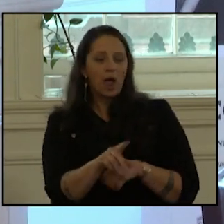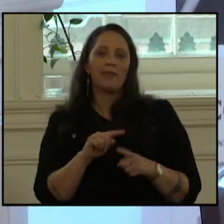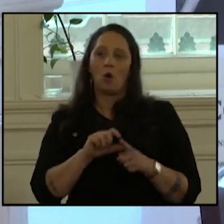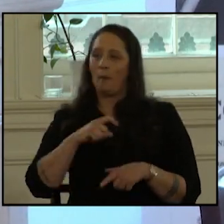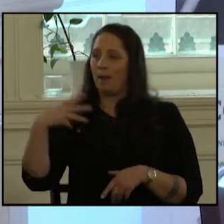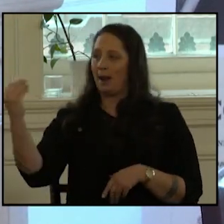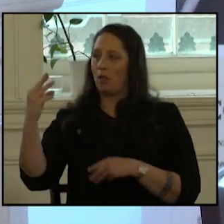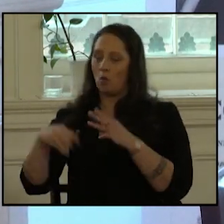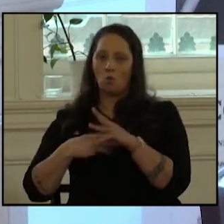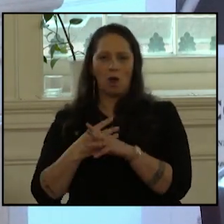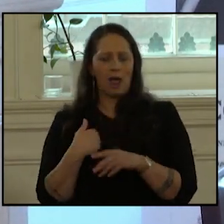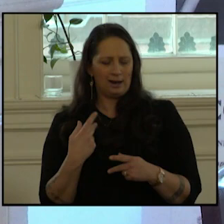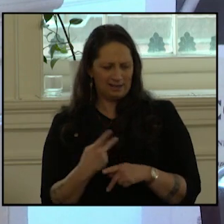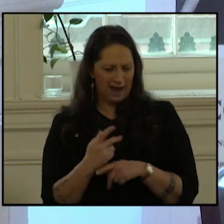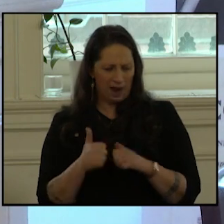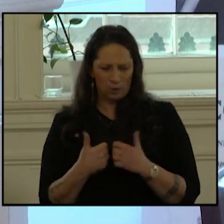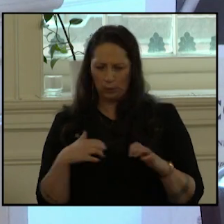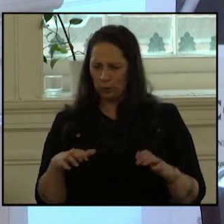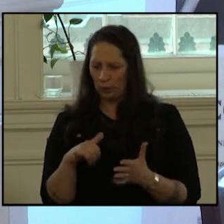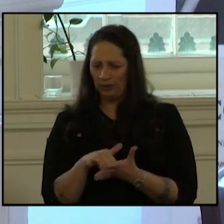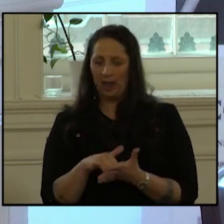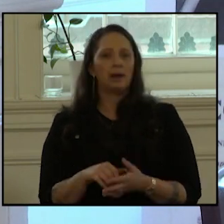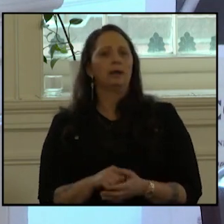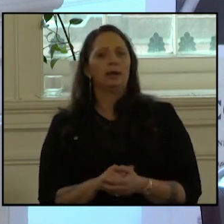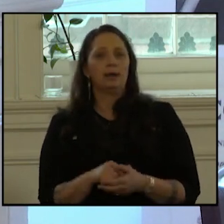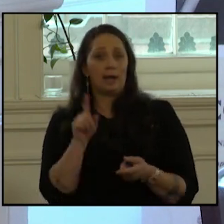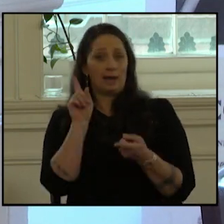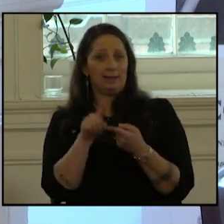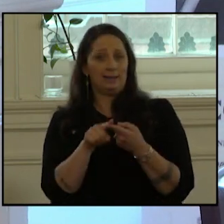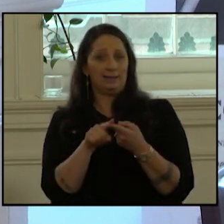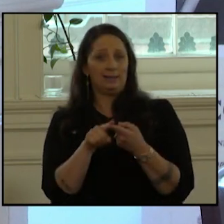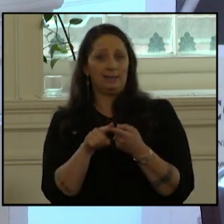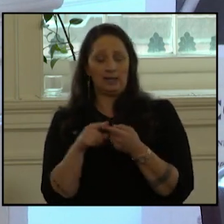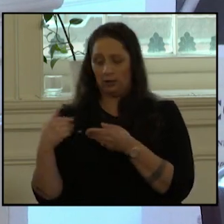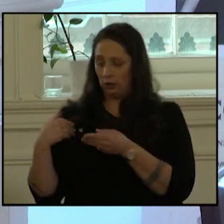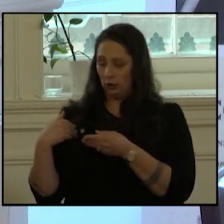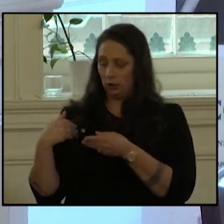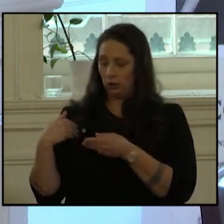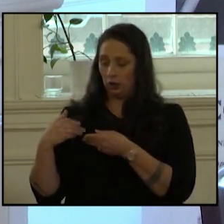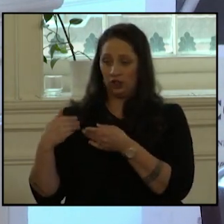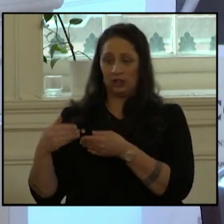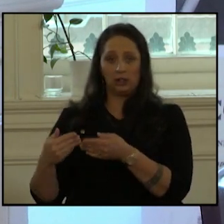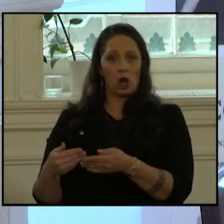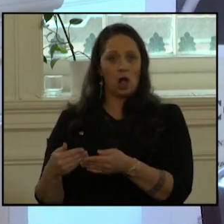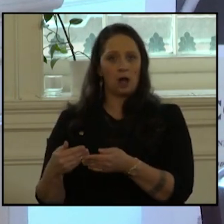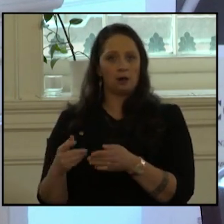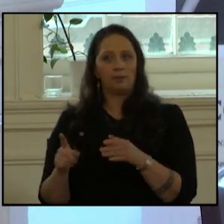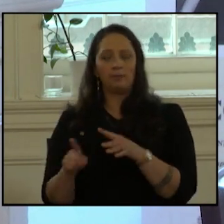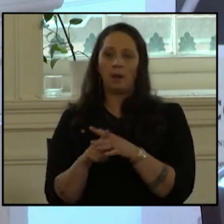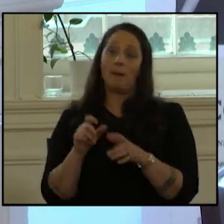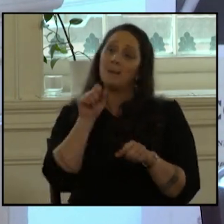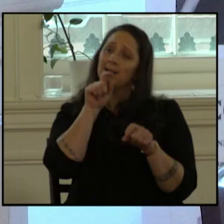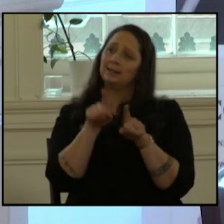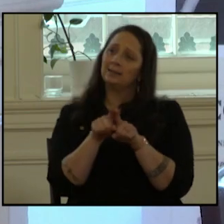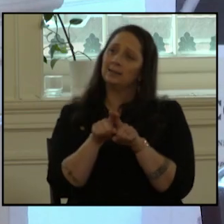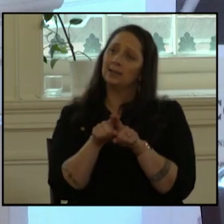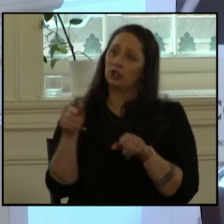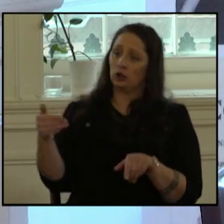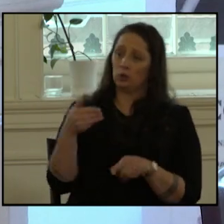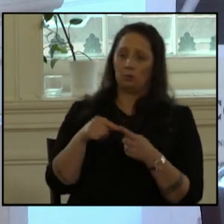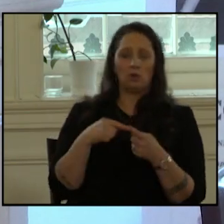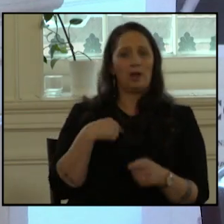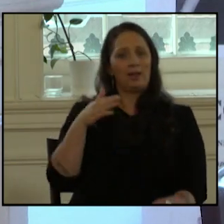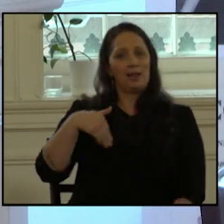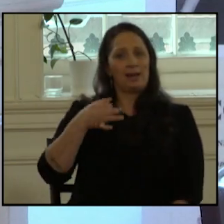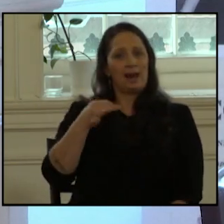world. And I couldn't figure out how to do that. Until genealogy came around, my sister brought that to me in the late